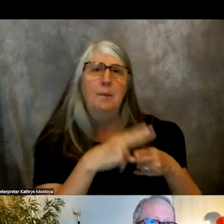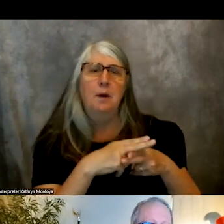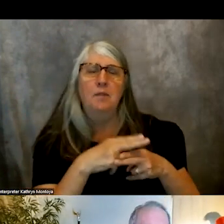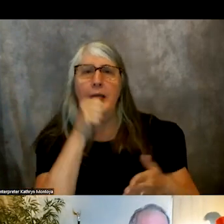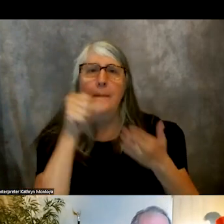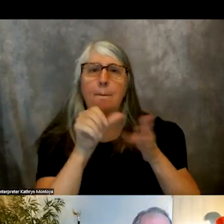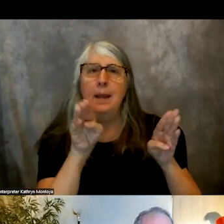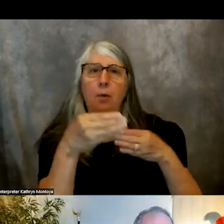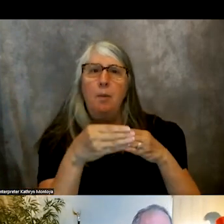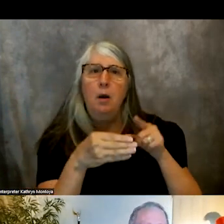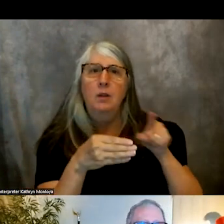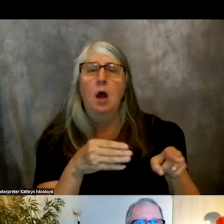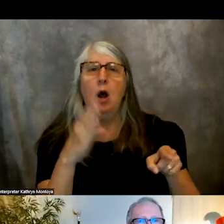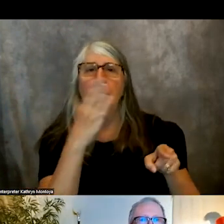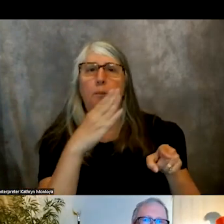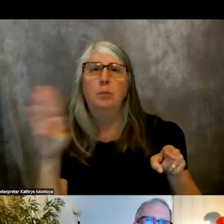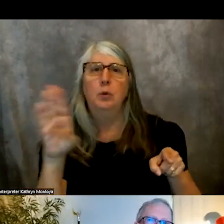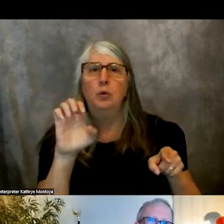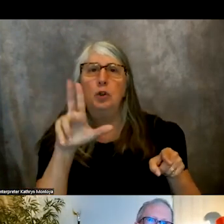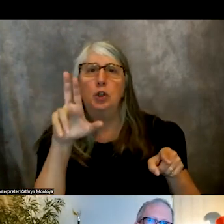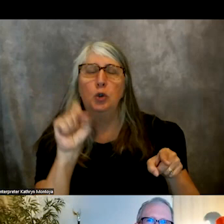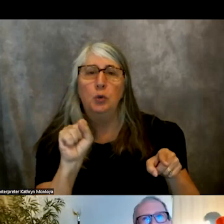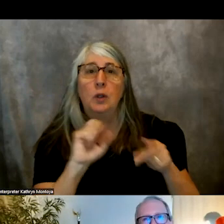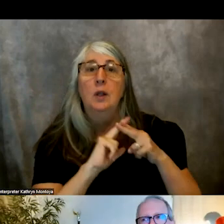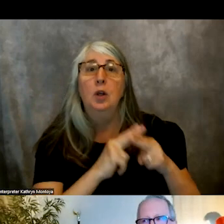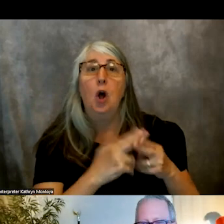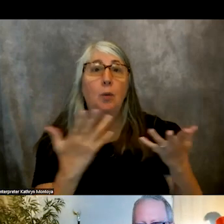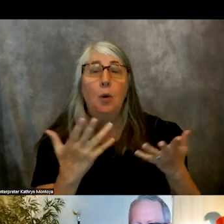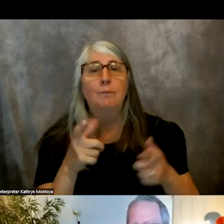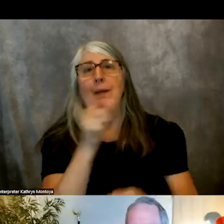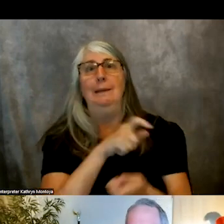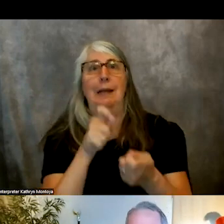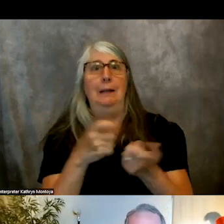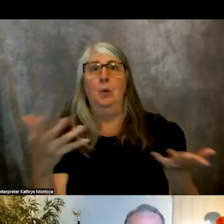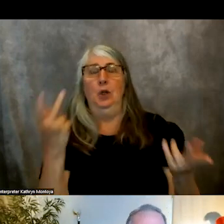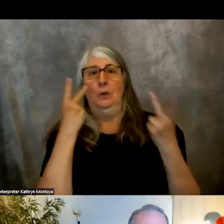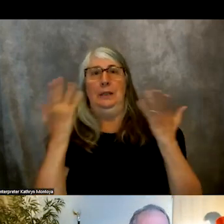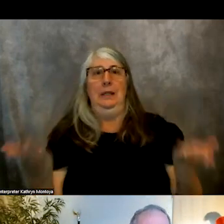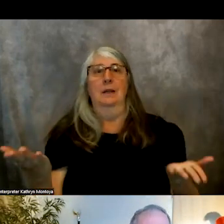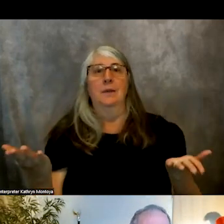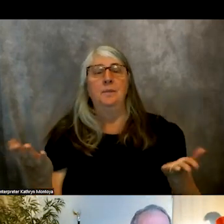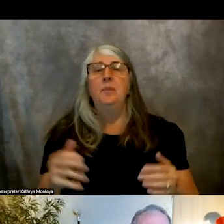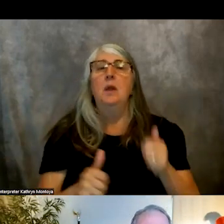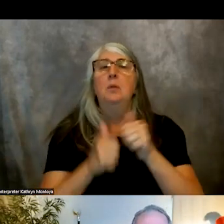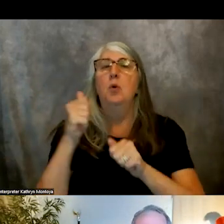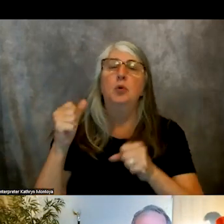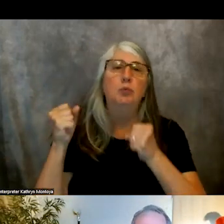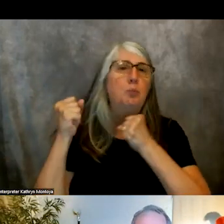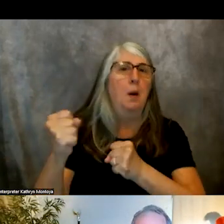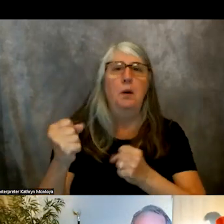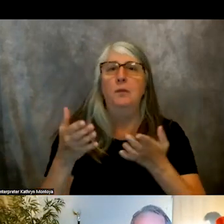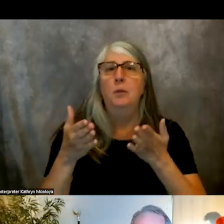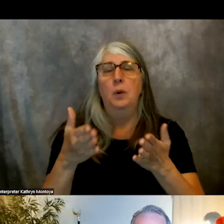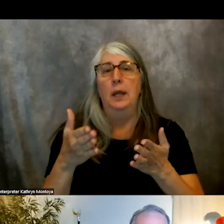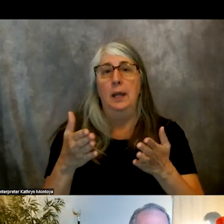character on Blue's Clues? They call them exactly what they are. And it's the most powerful way of